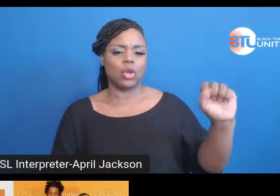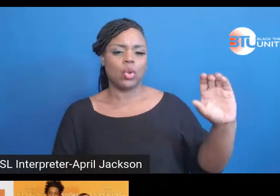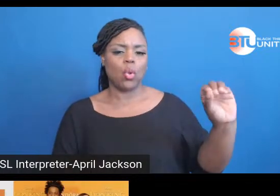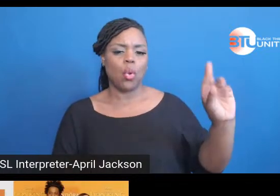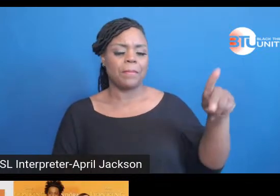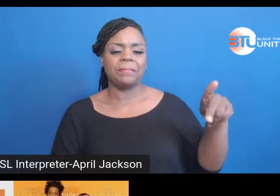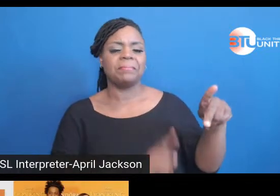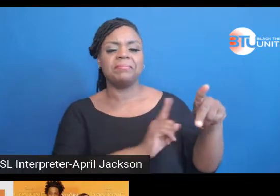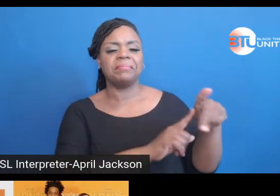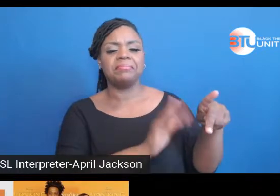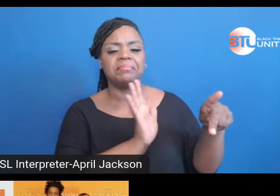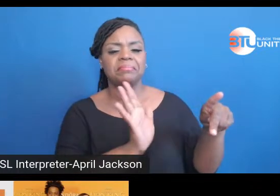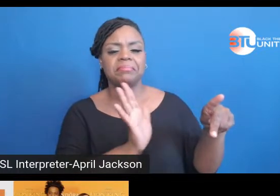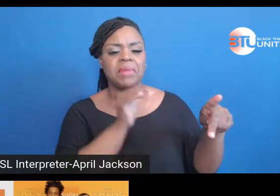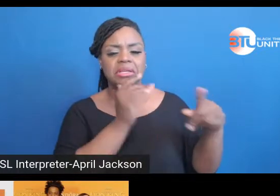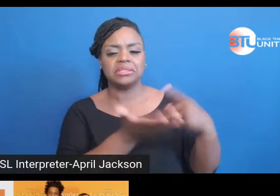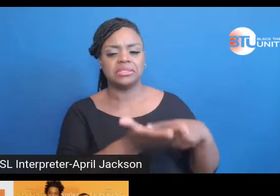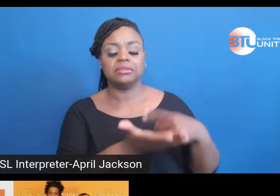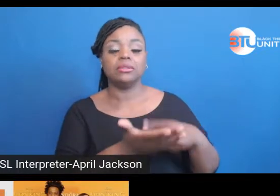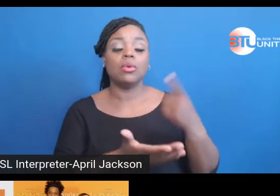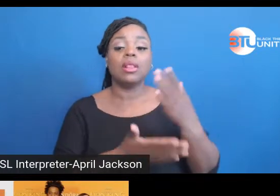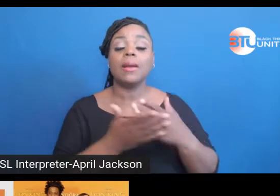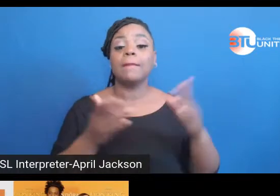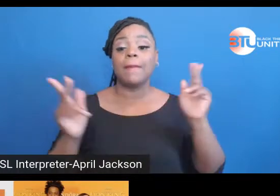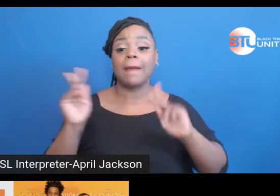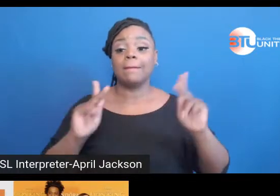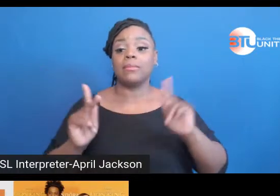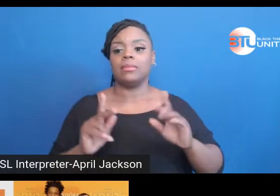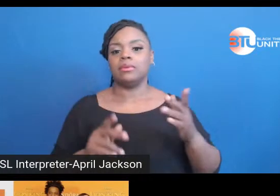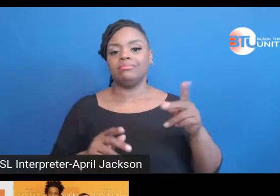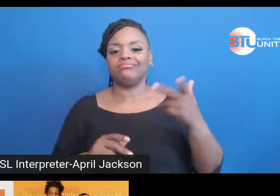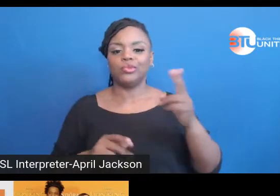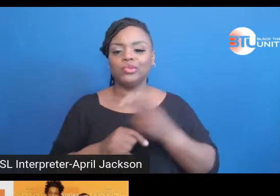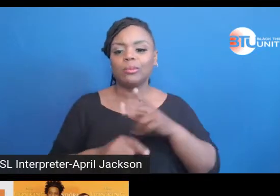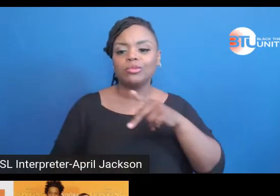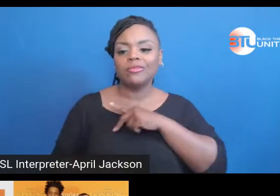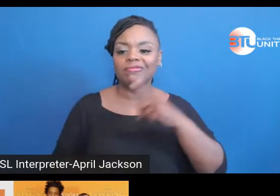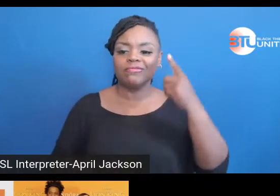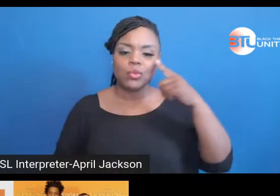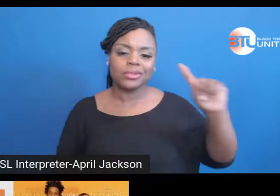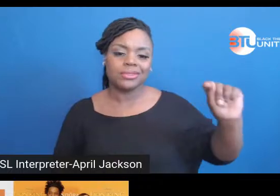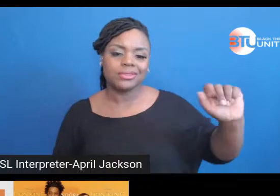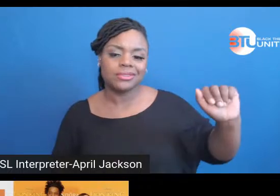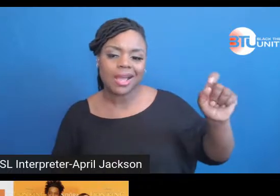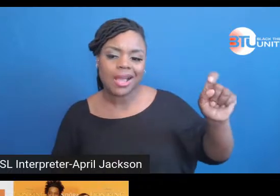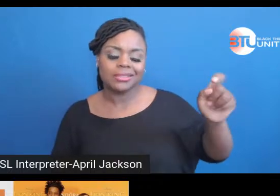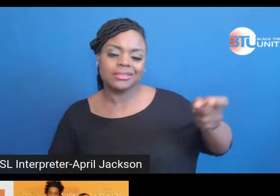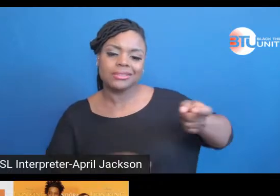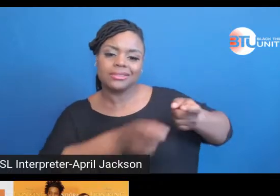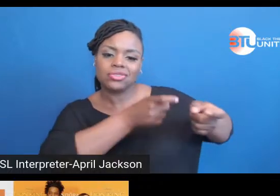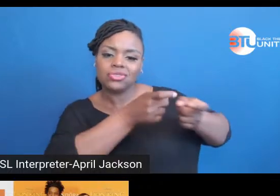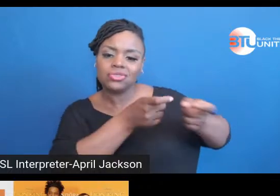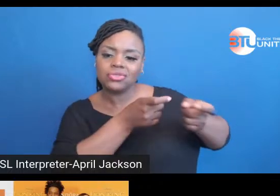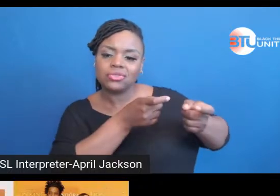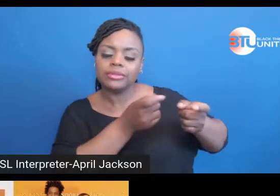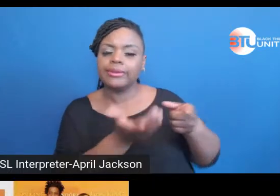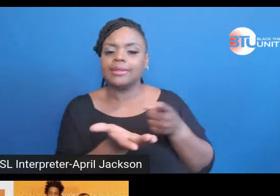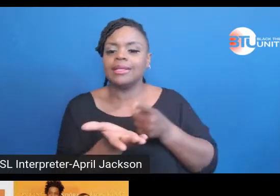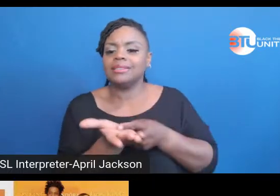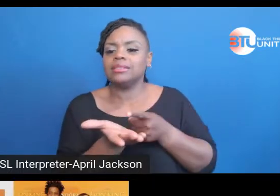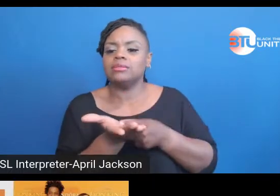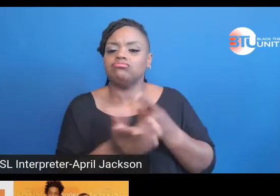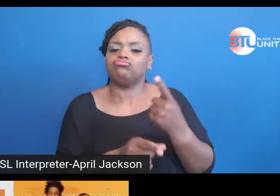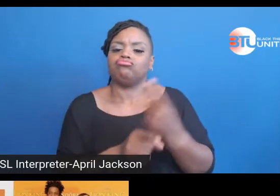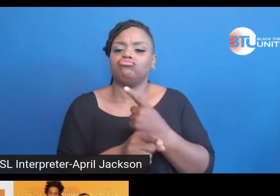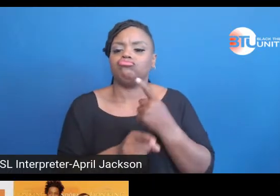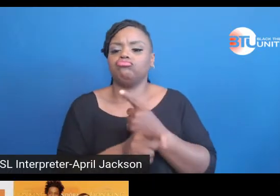use for personally. It's a tax treatment. I'll just talk about the regular corporation, which is called a C corporation. For